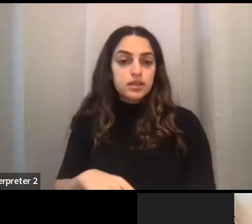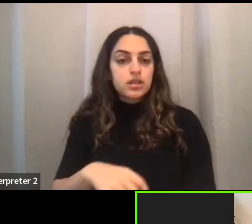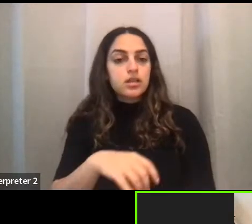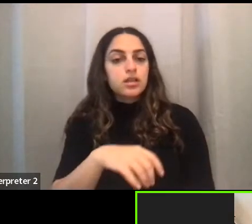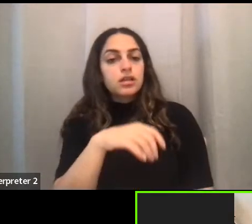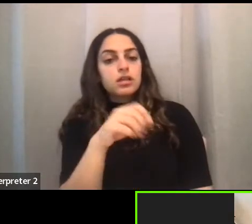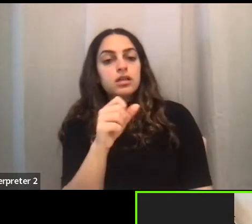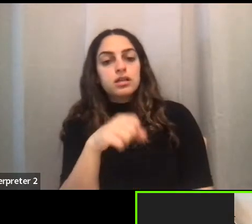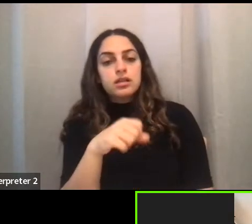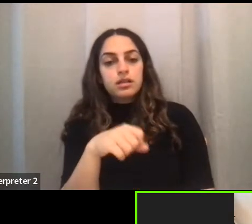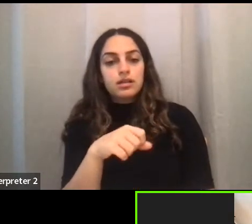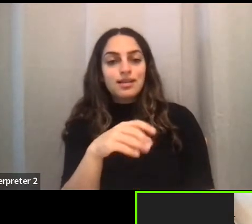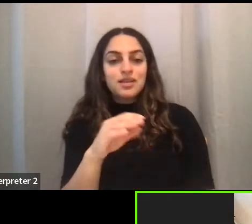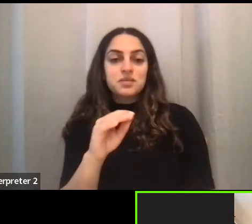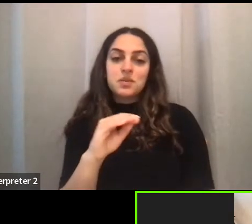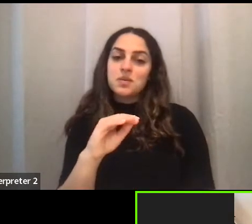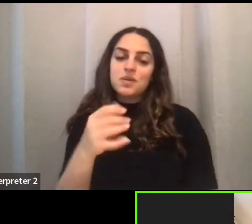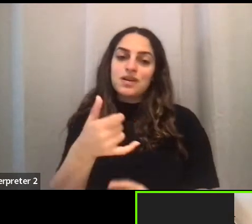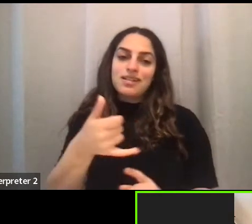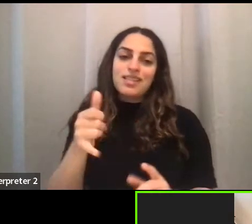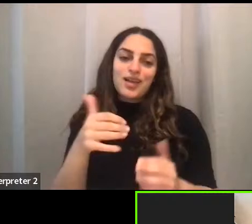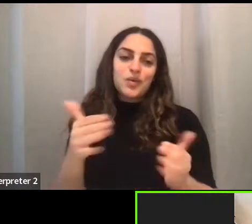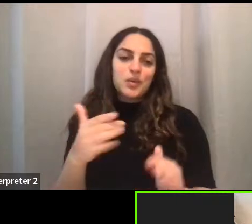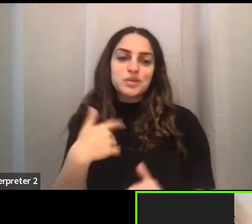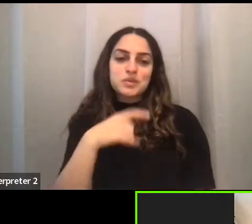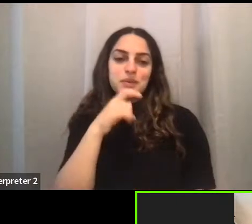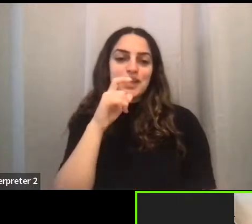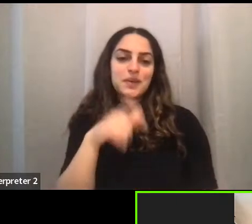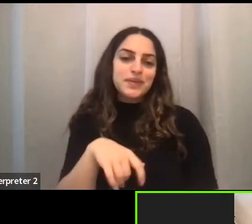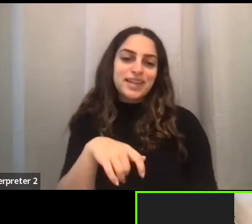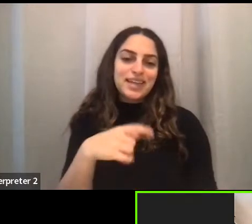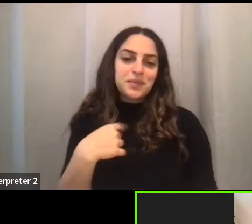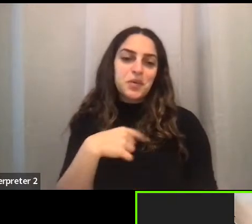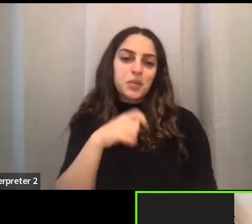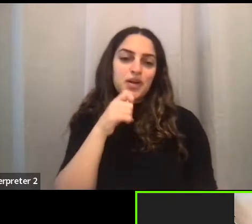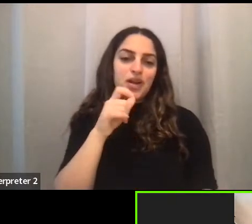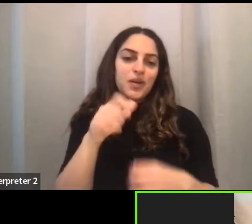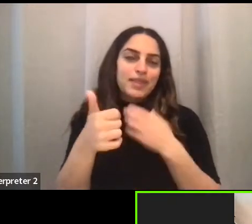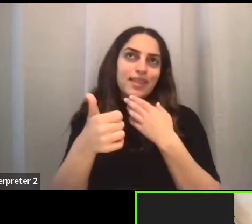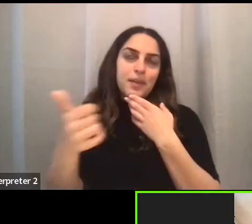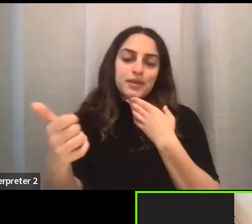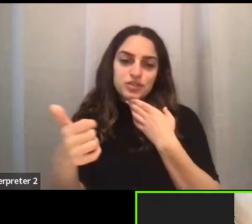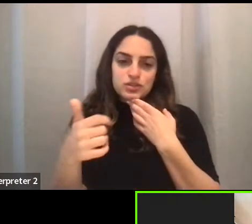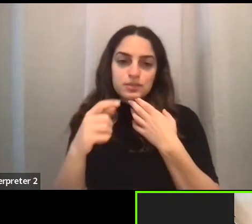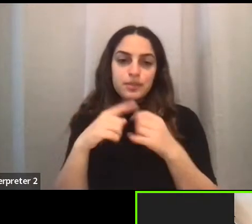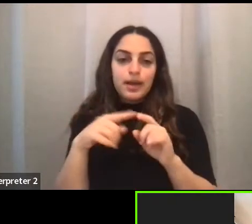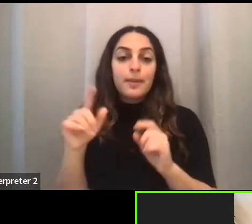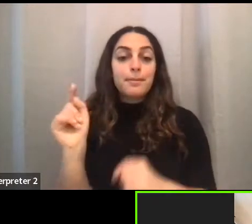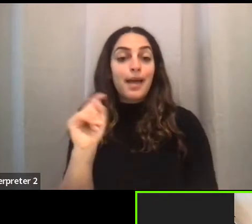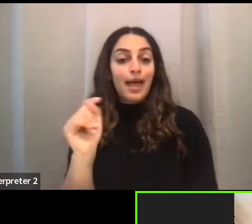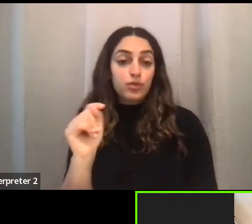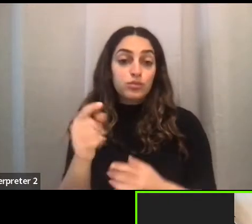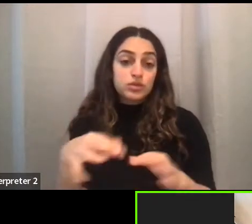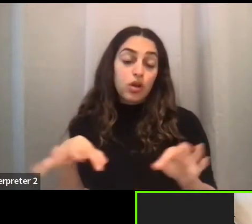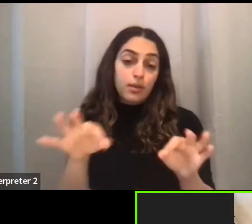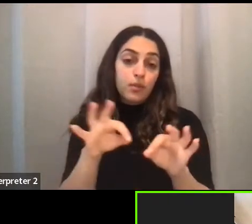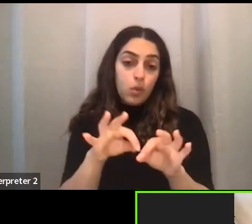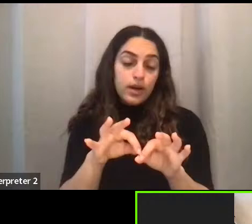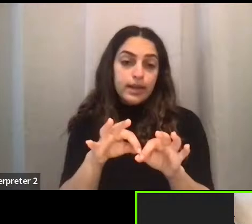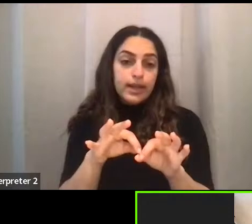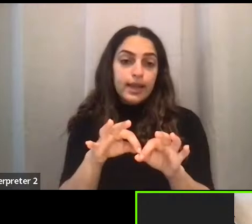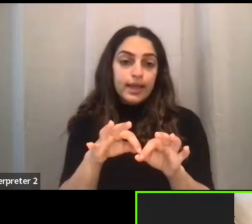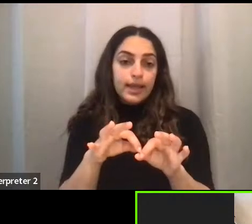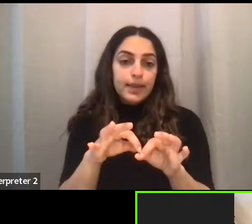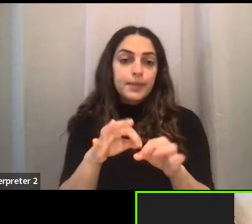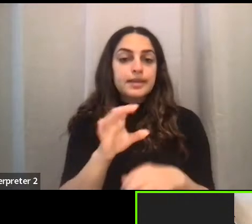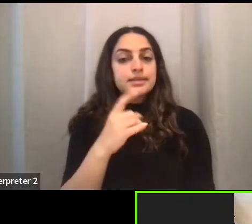no locker rooms right we don't need locker rooms we won't go that far but bathrooms are very important because as